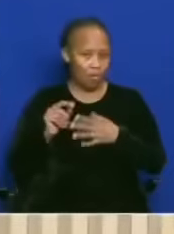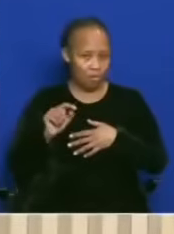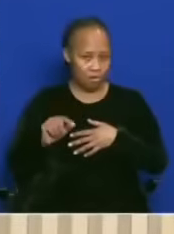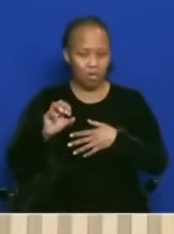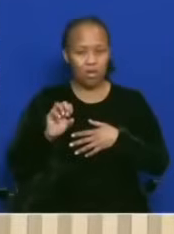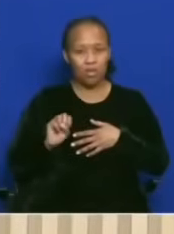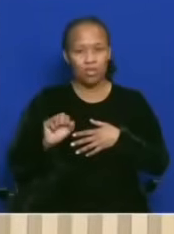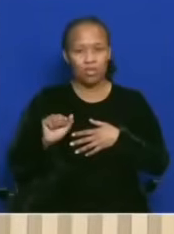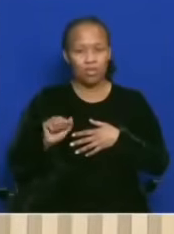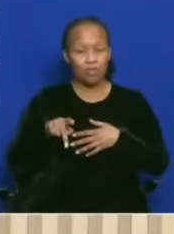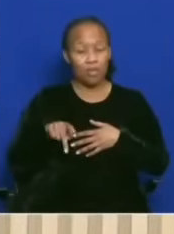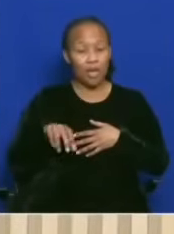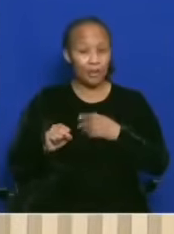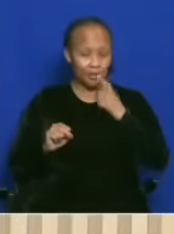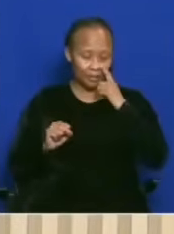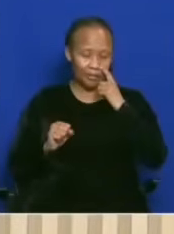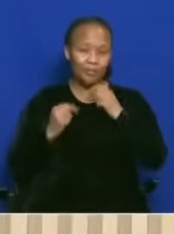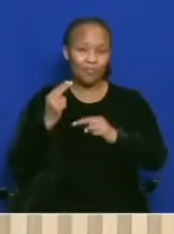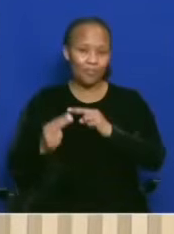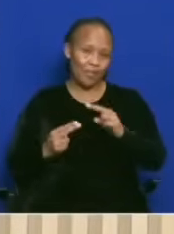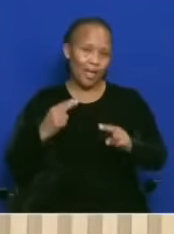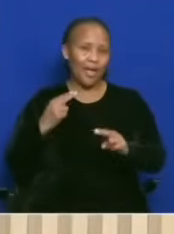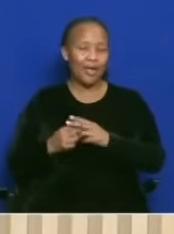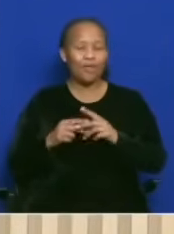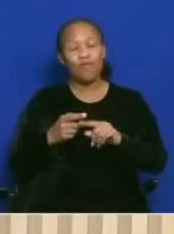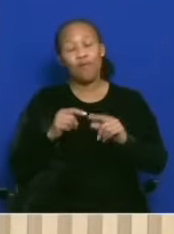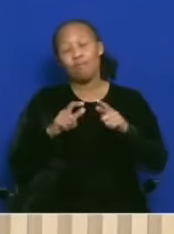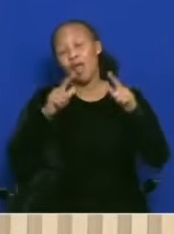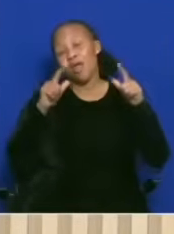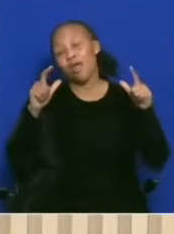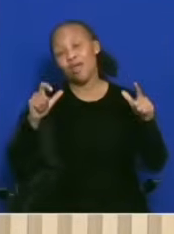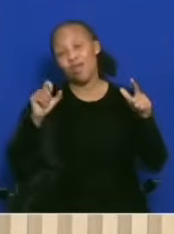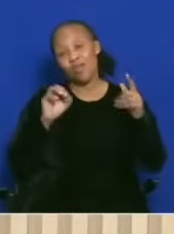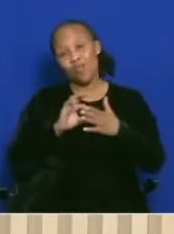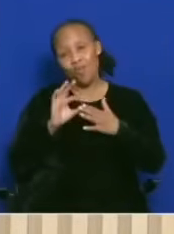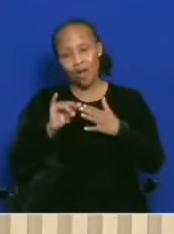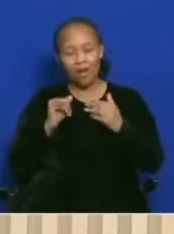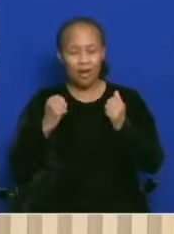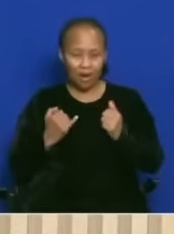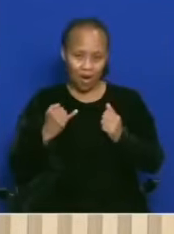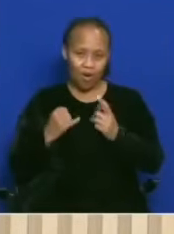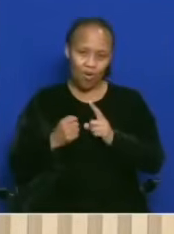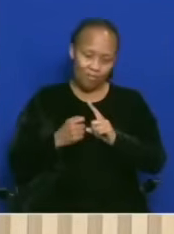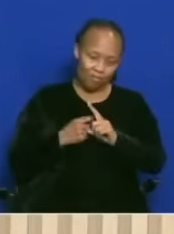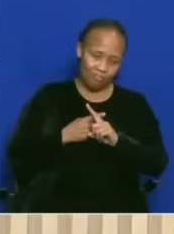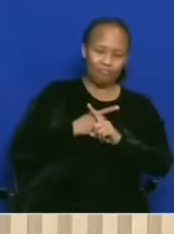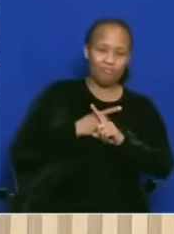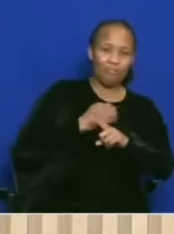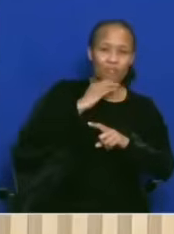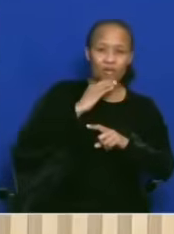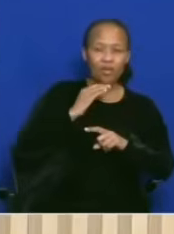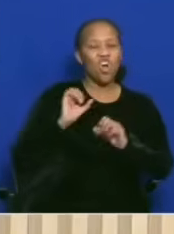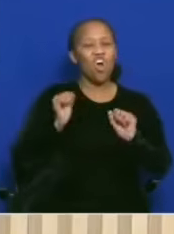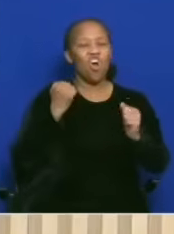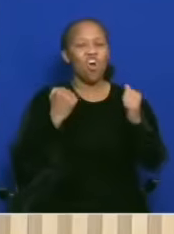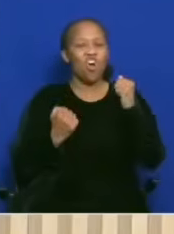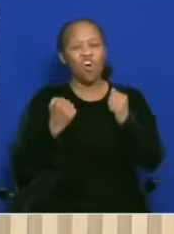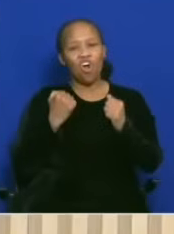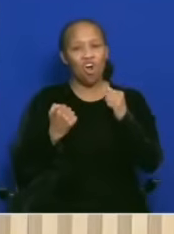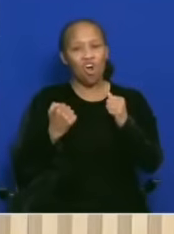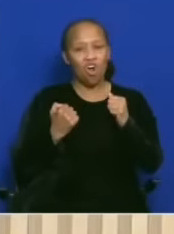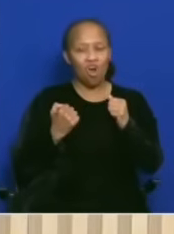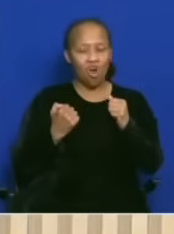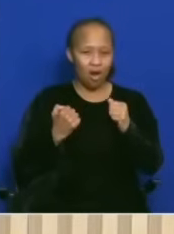another diversion from the main contract, which really is the big money contract, which is the auto parts. But we saw the warehousing, now we